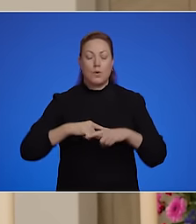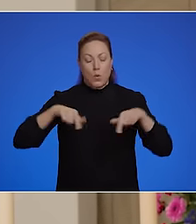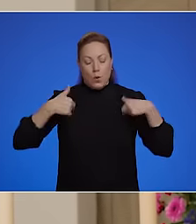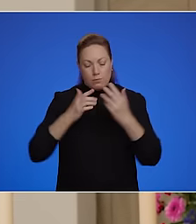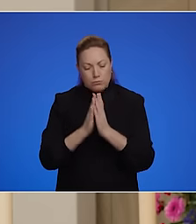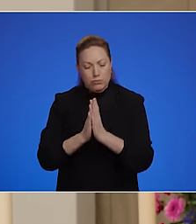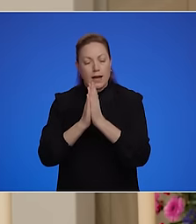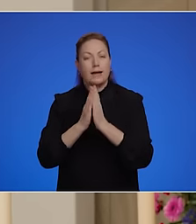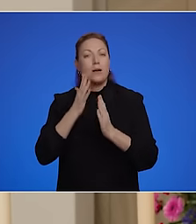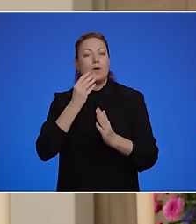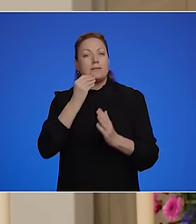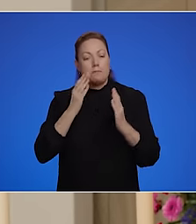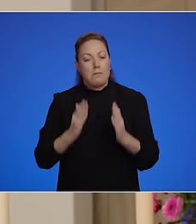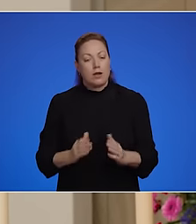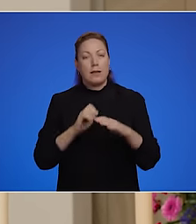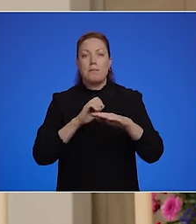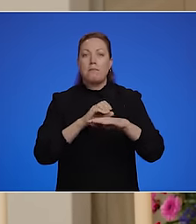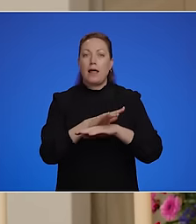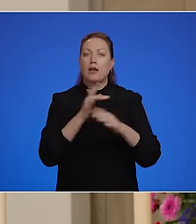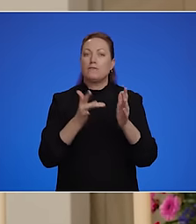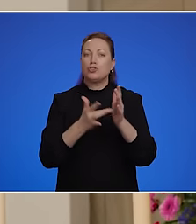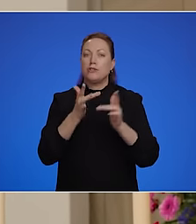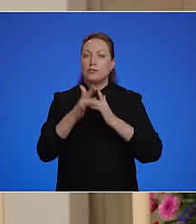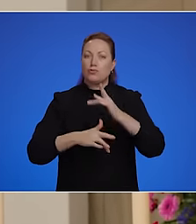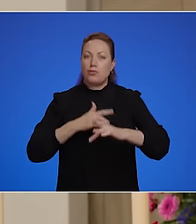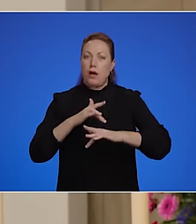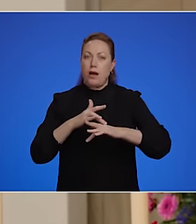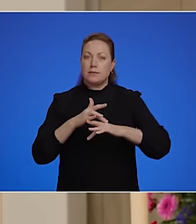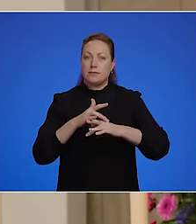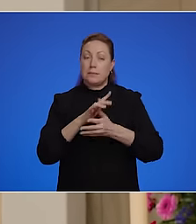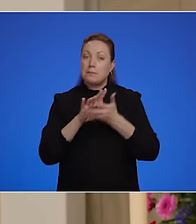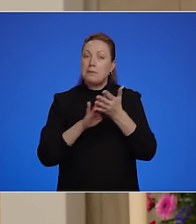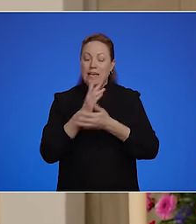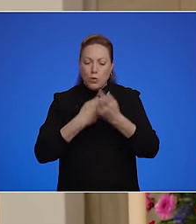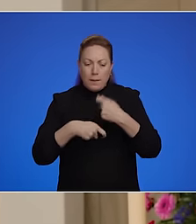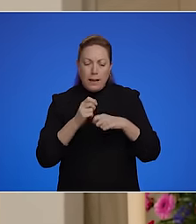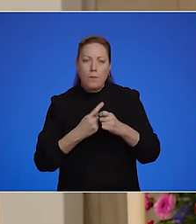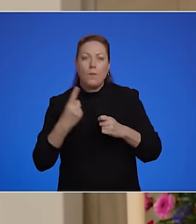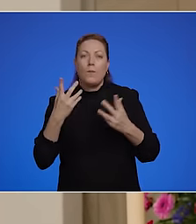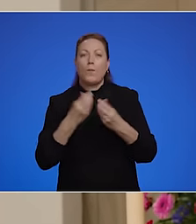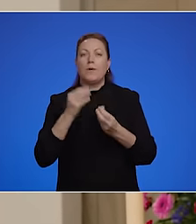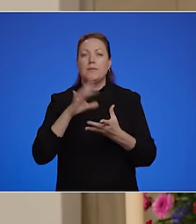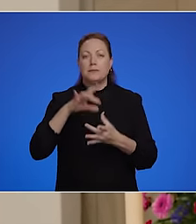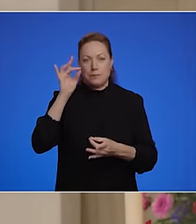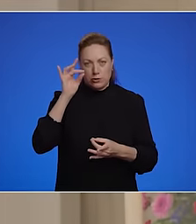that, partaking of the body and blood of Christ, we may be gathered into one by the Holy